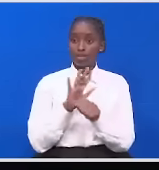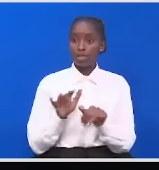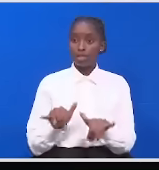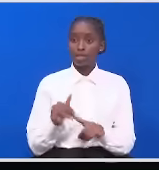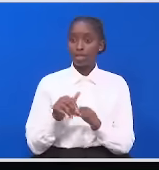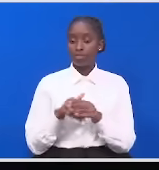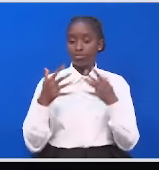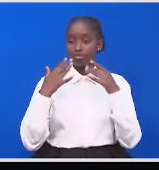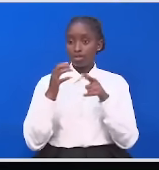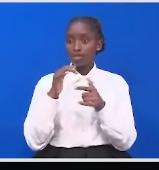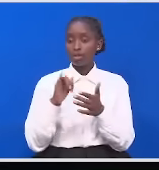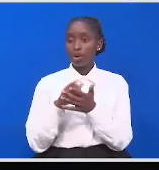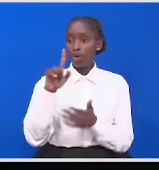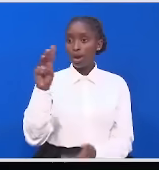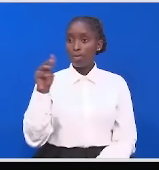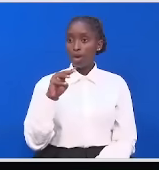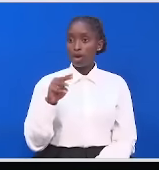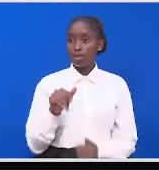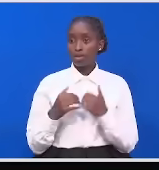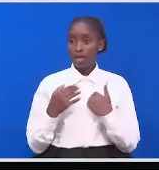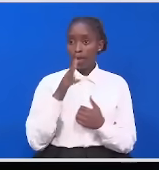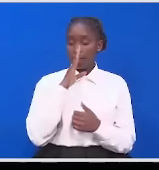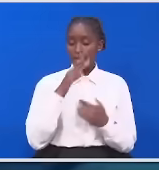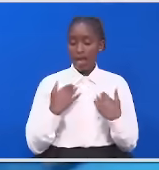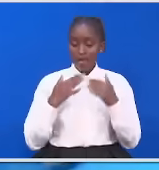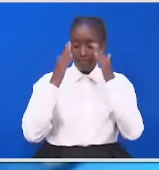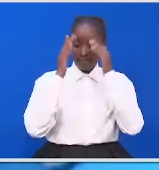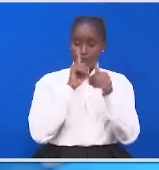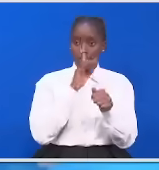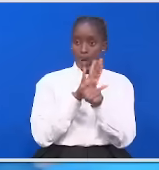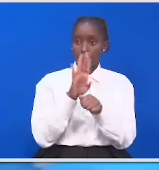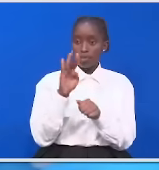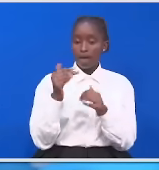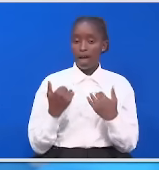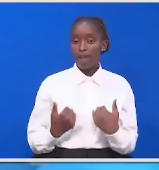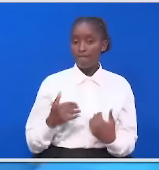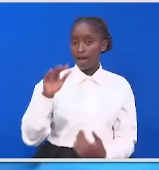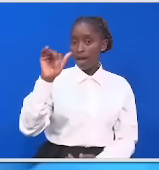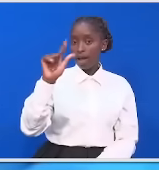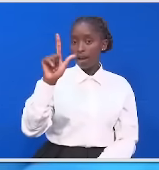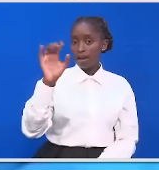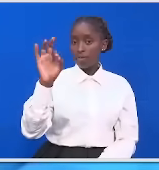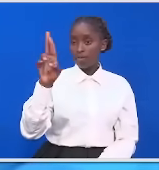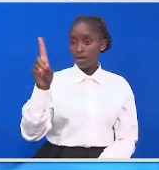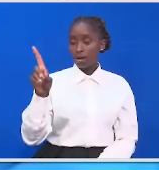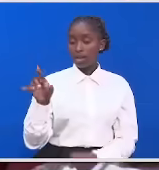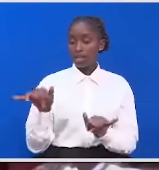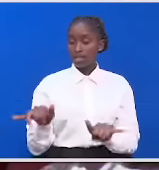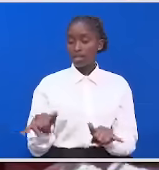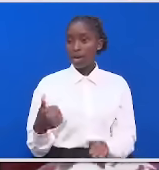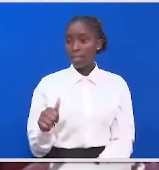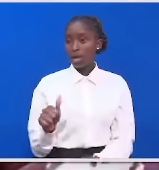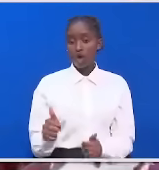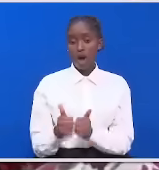the 1 million Kenya shillings pledged by the then CS for Tourism, Alfred Mutua, remains a hot air.